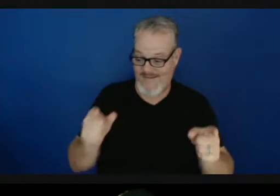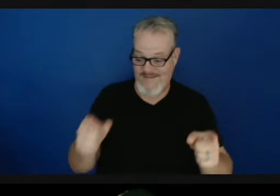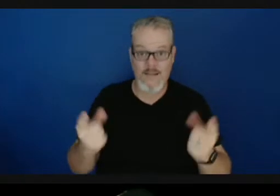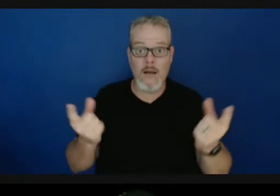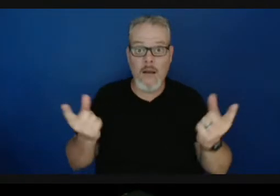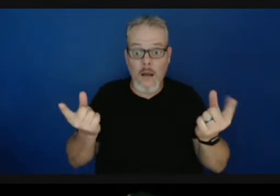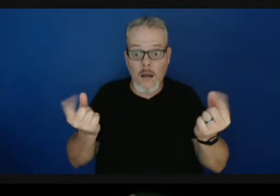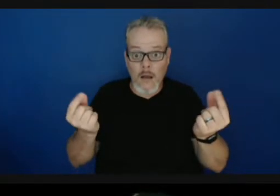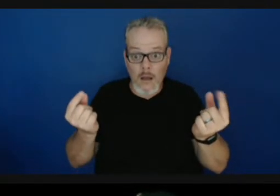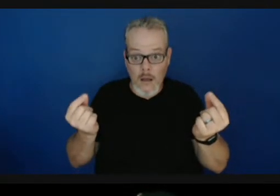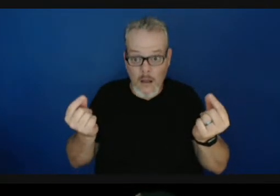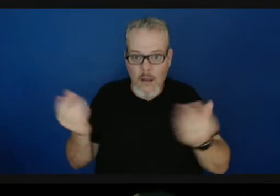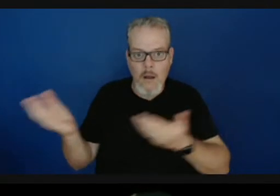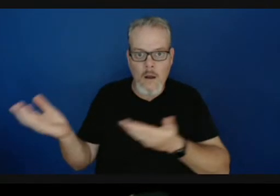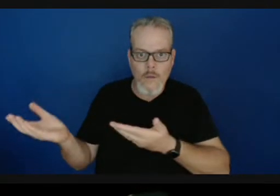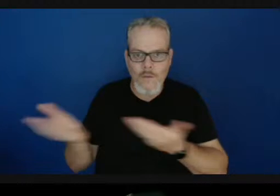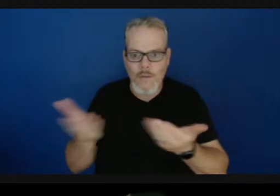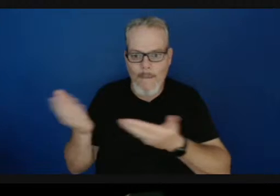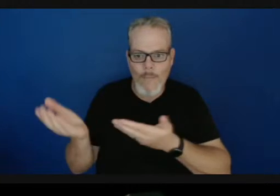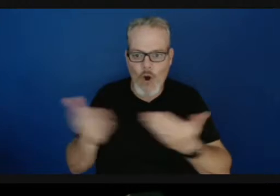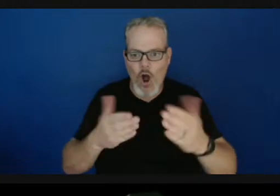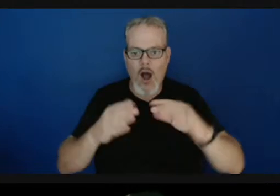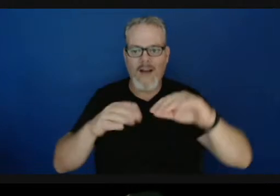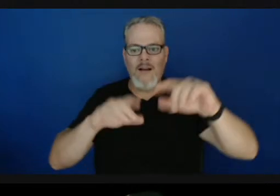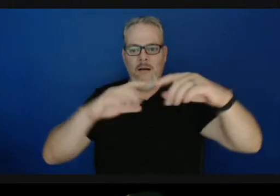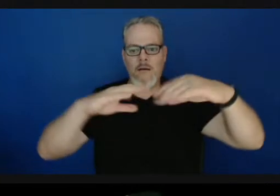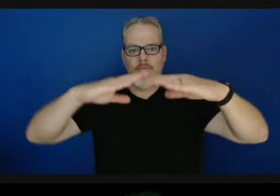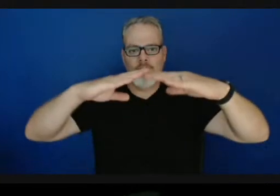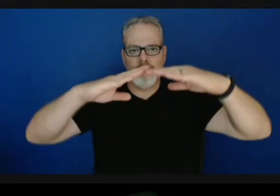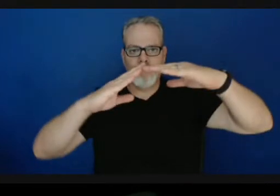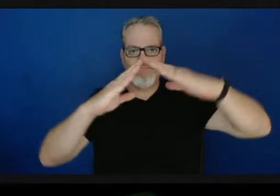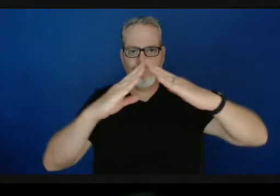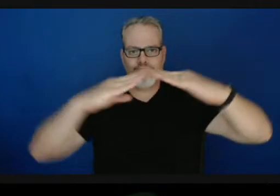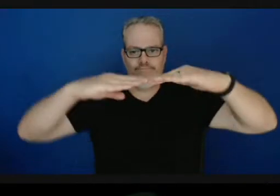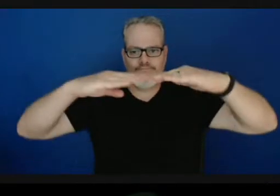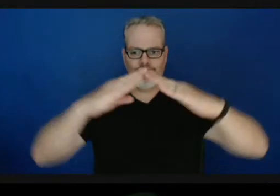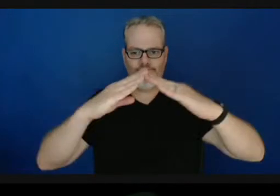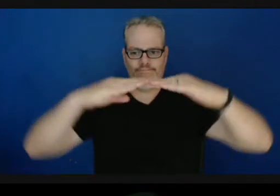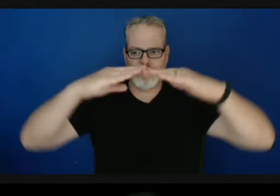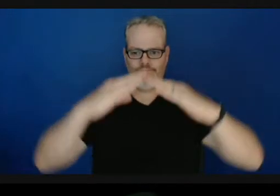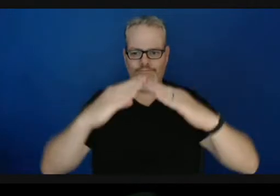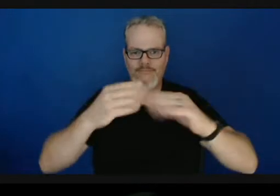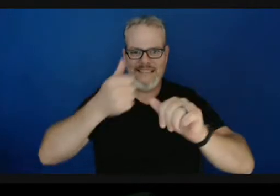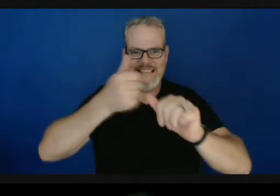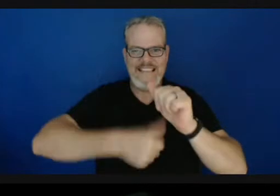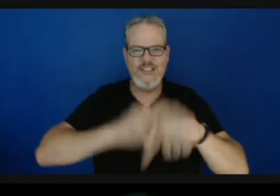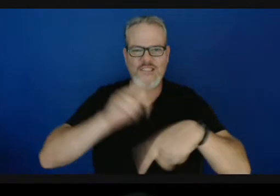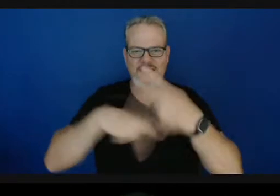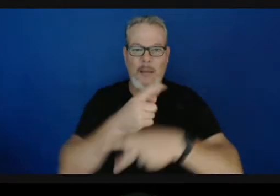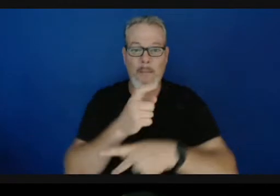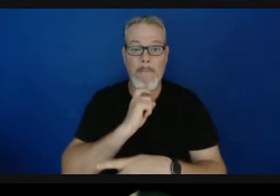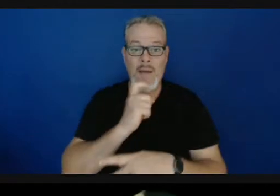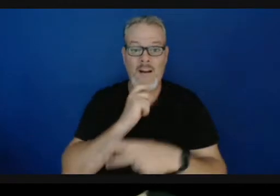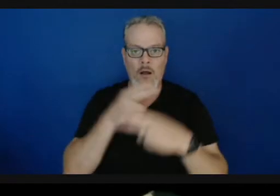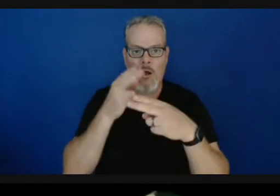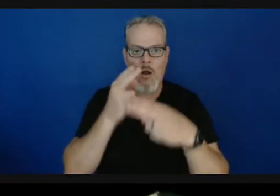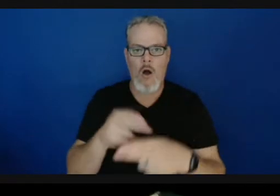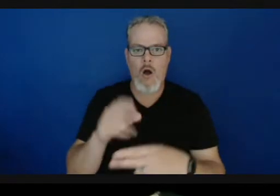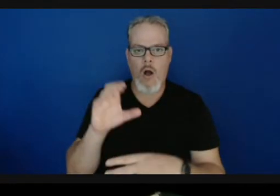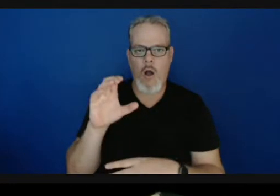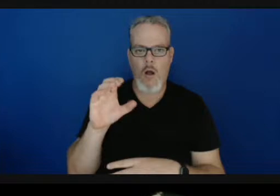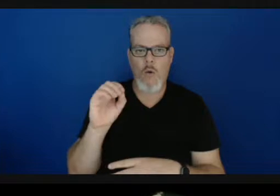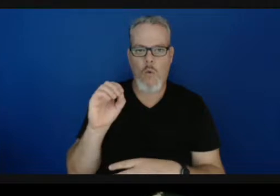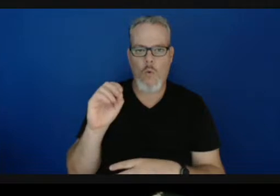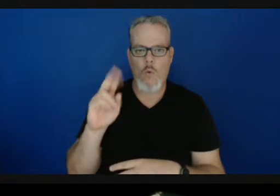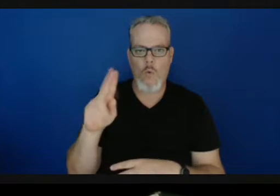what they're calling coupons, these little segments of different kinds of metal, and mounted them to an